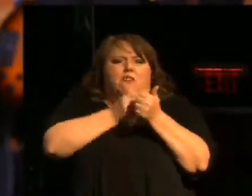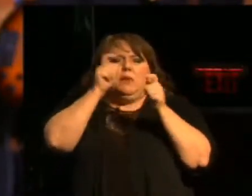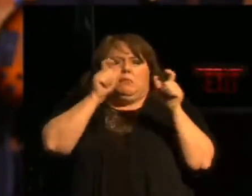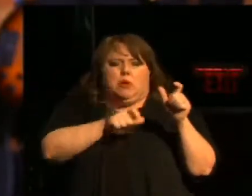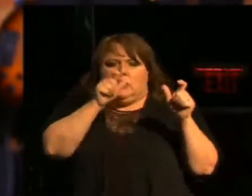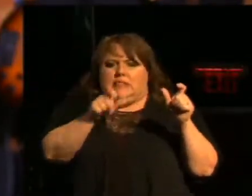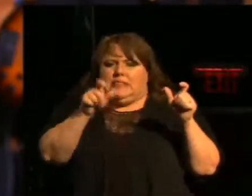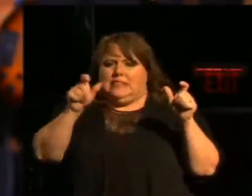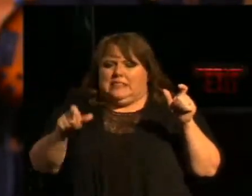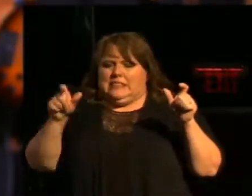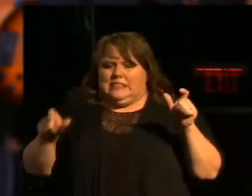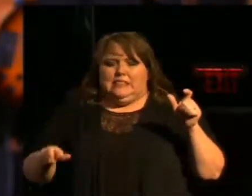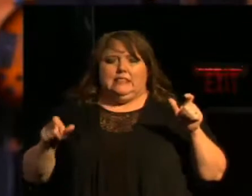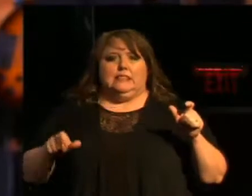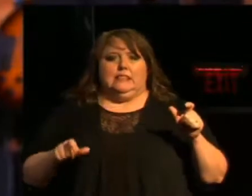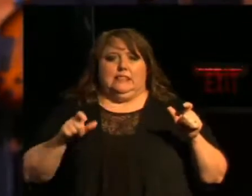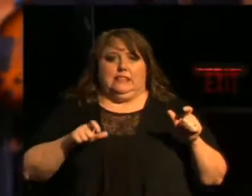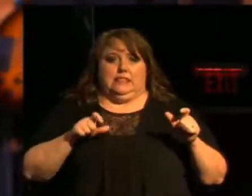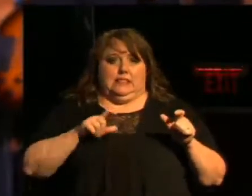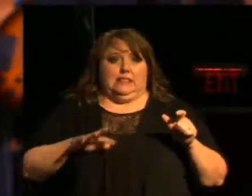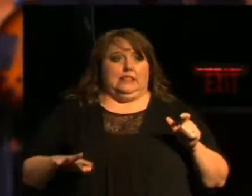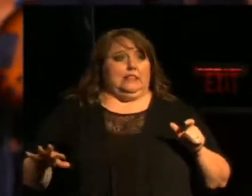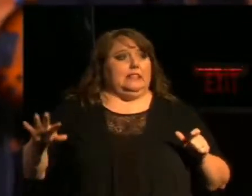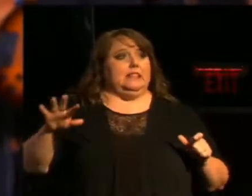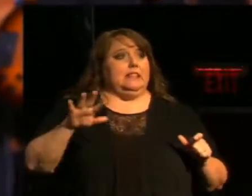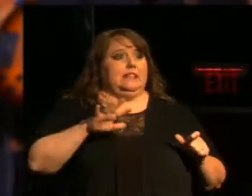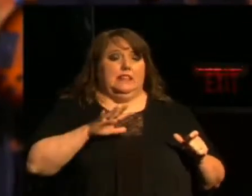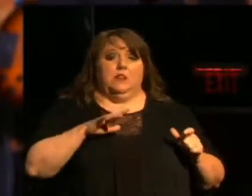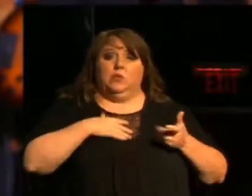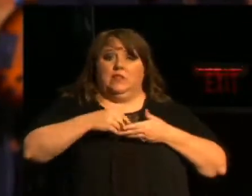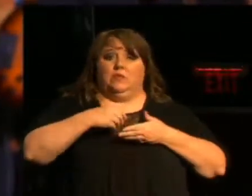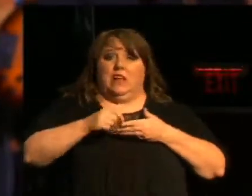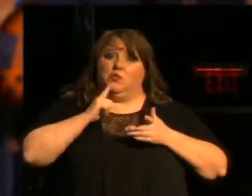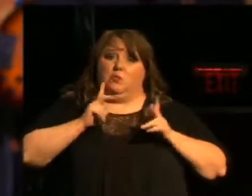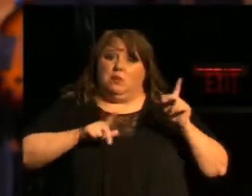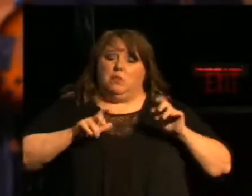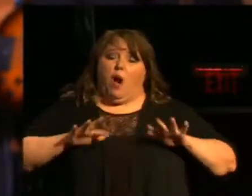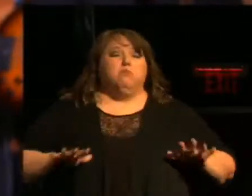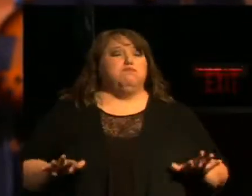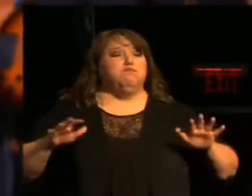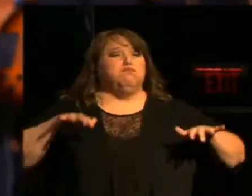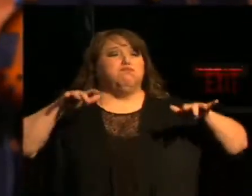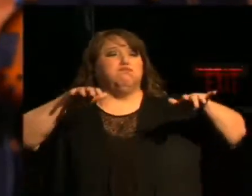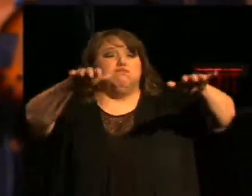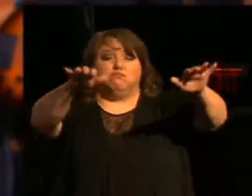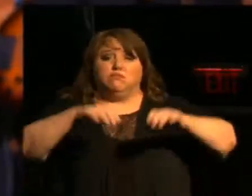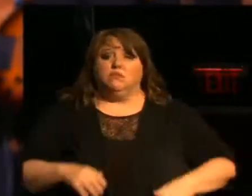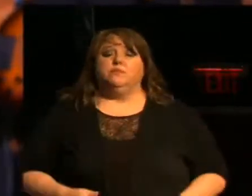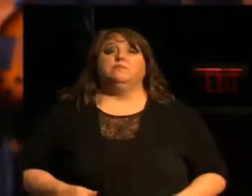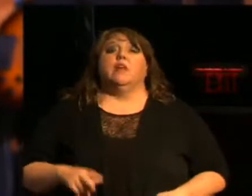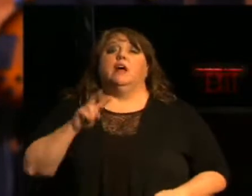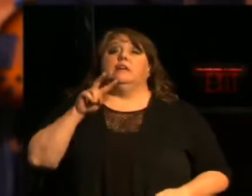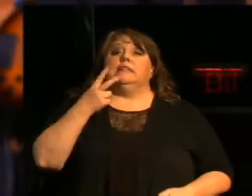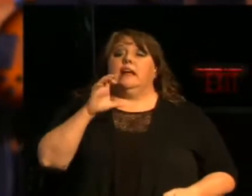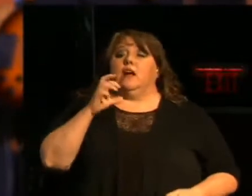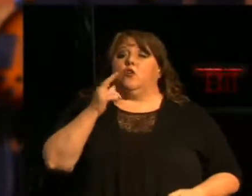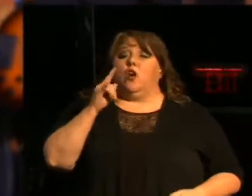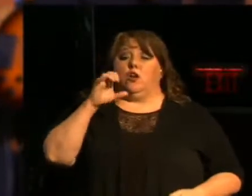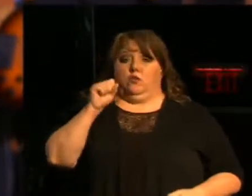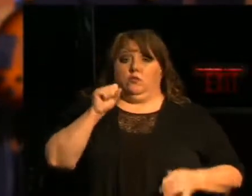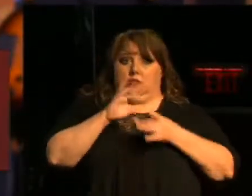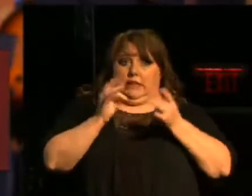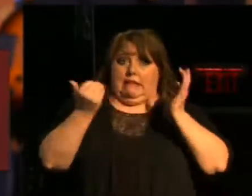Rafe, I'll never forget how we would make music together for hours, where all the forces of talent, experience, love, care came together